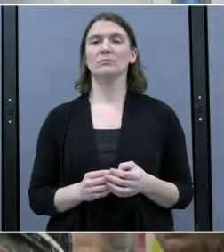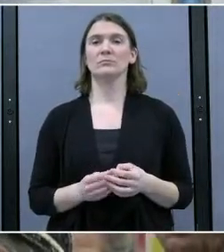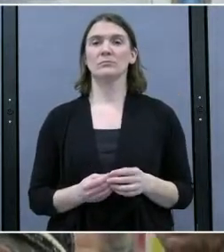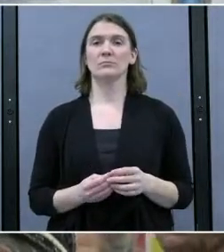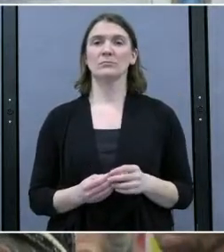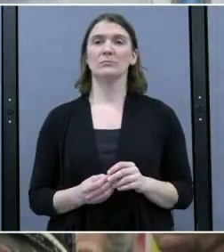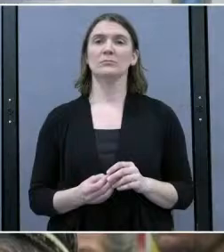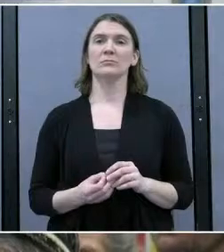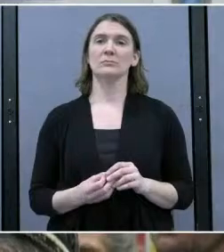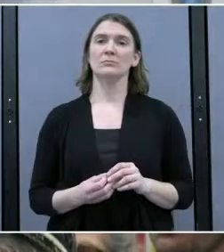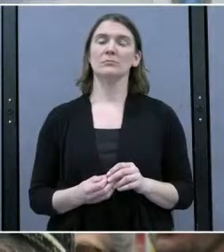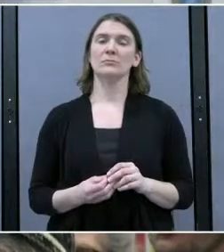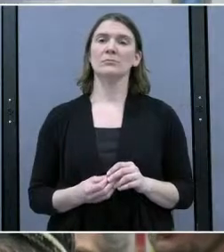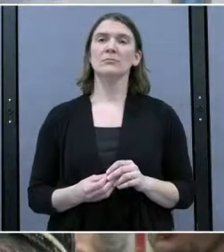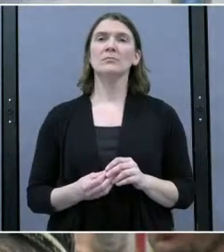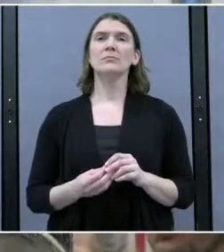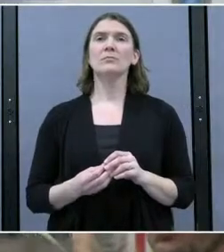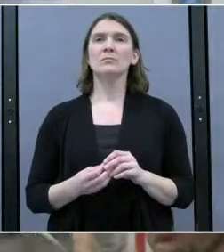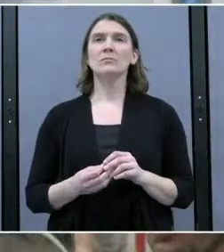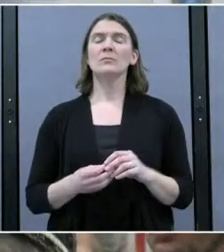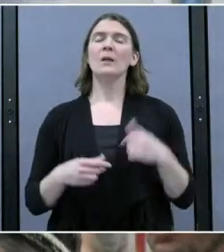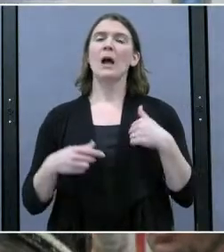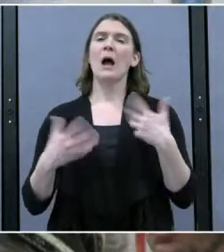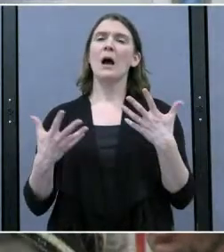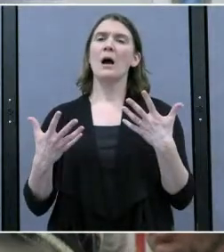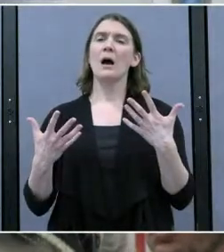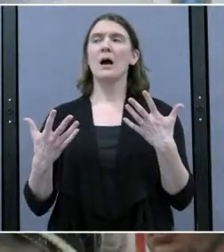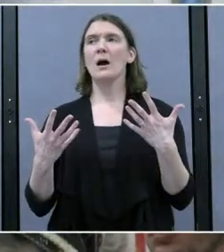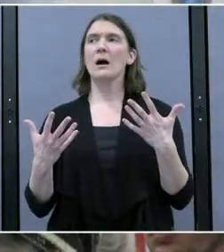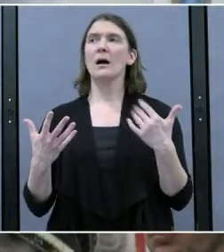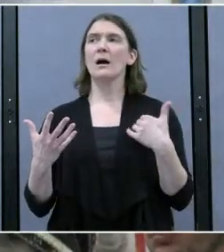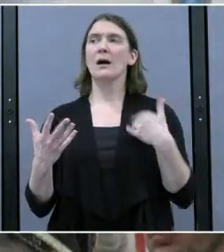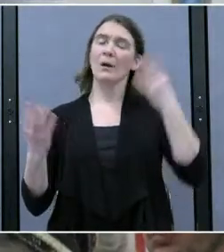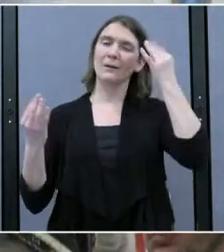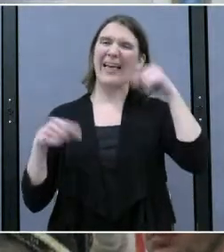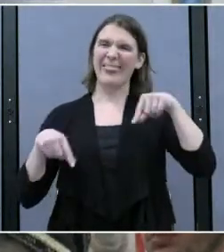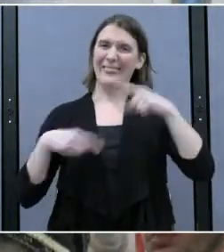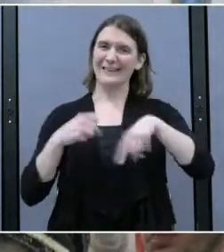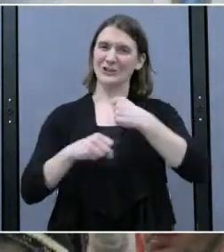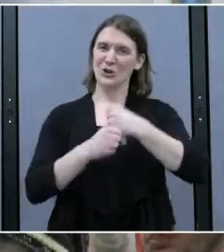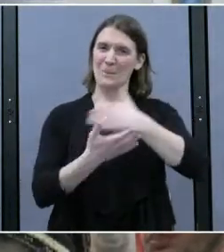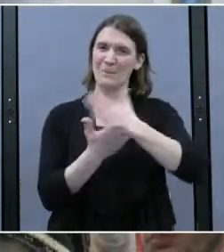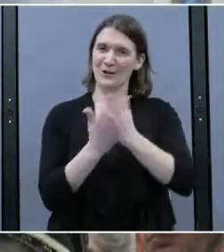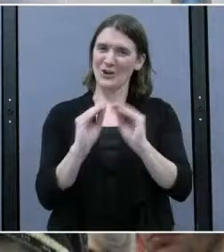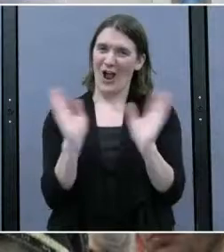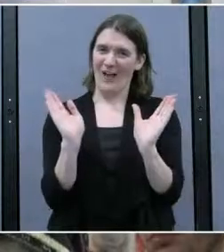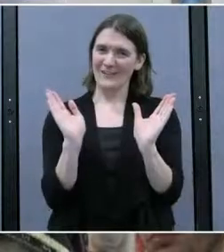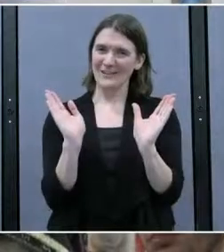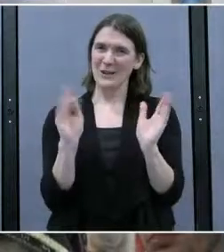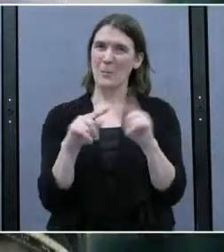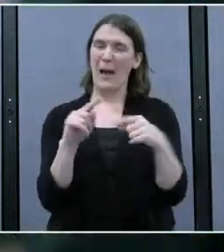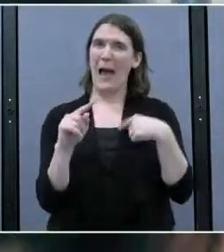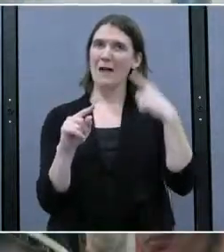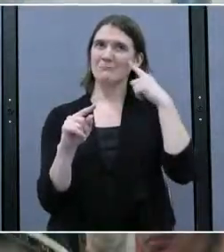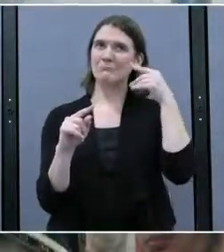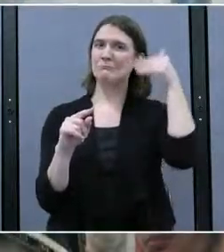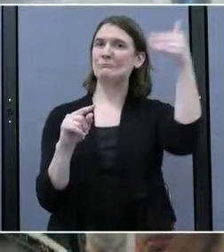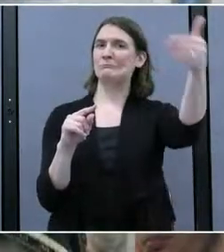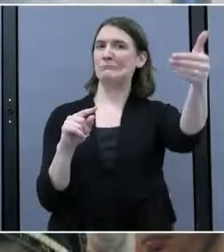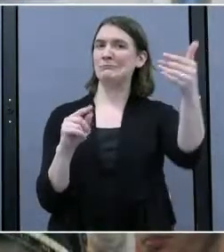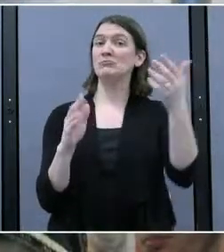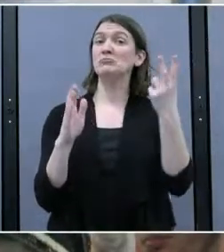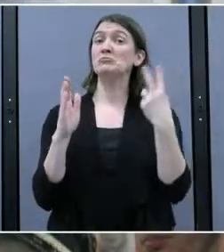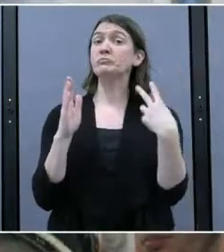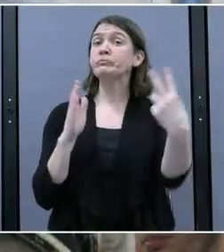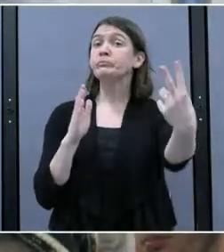guess I'm wanting to look. I know we're talking about this year's budget. I'm kind of curious where you